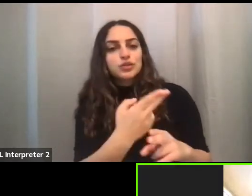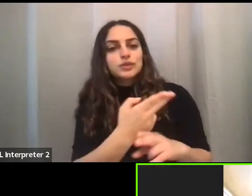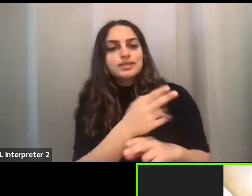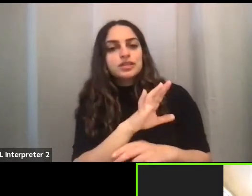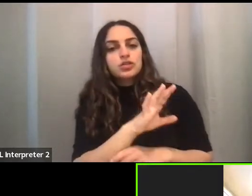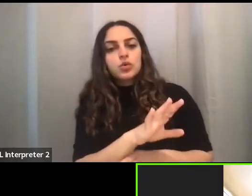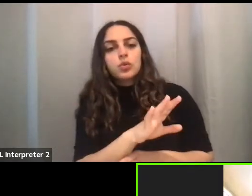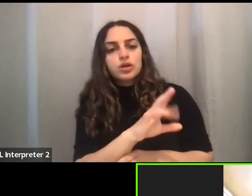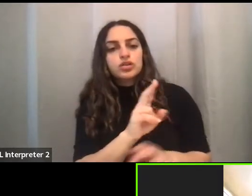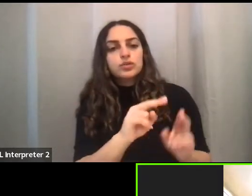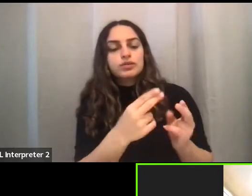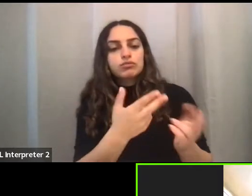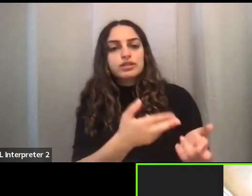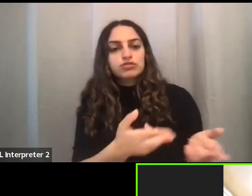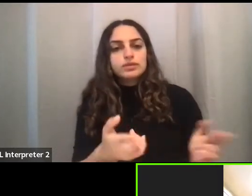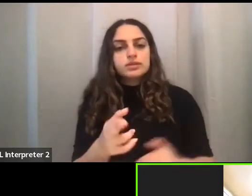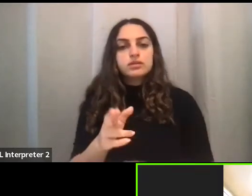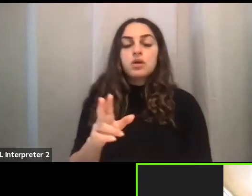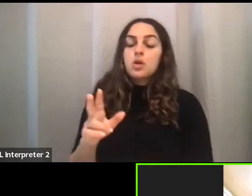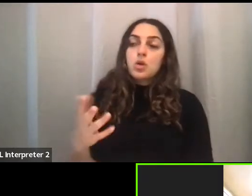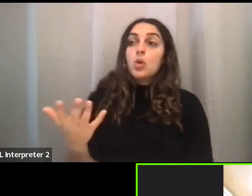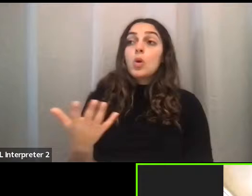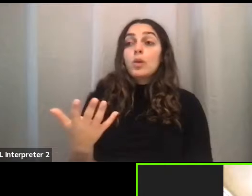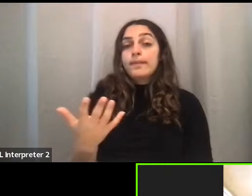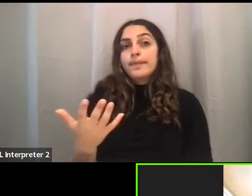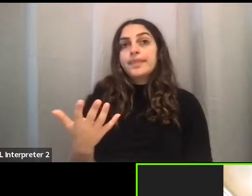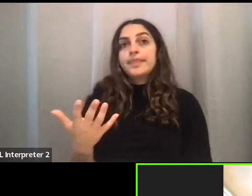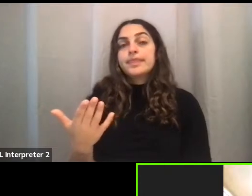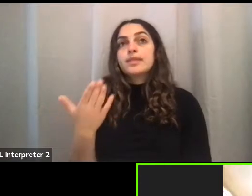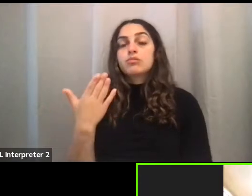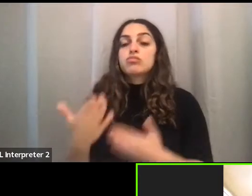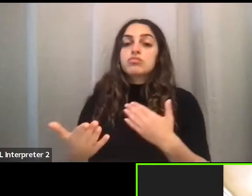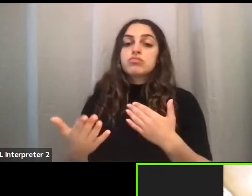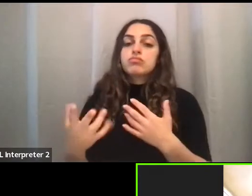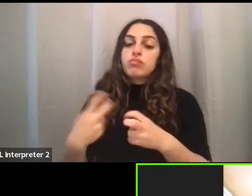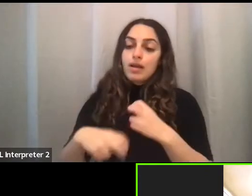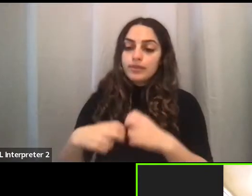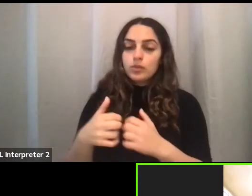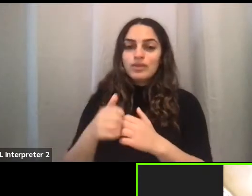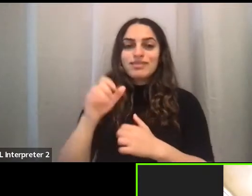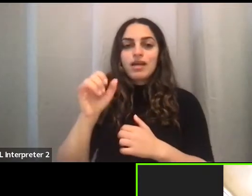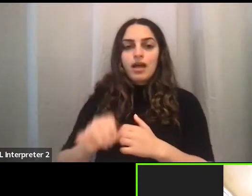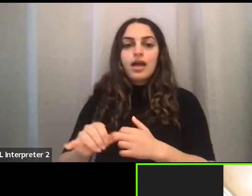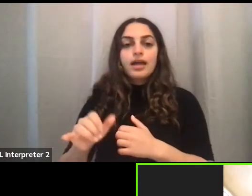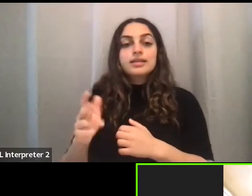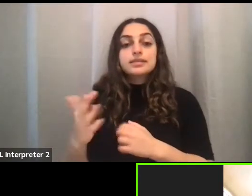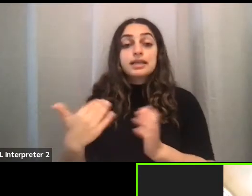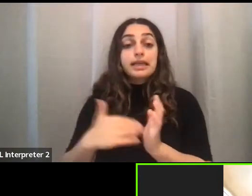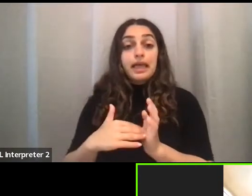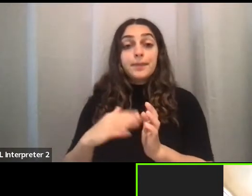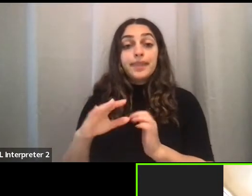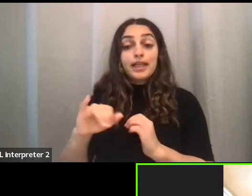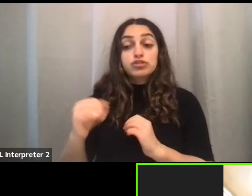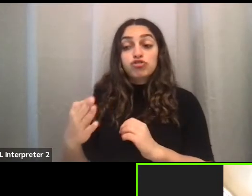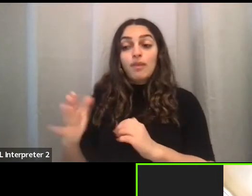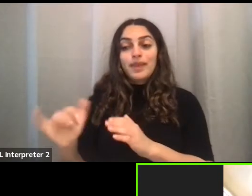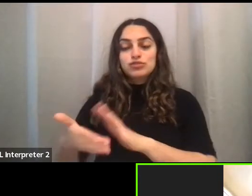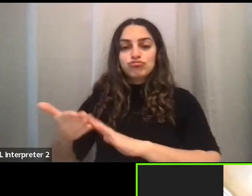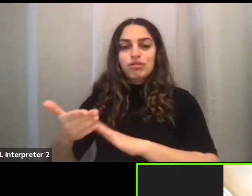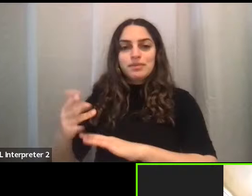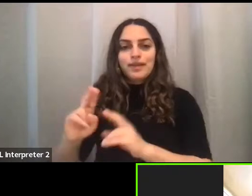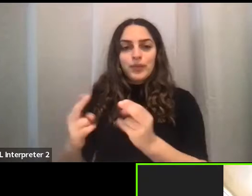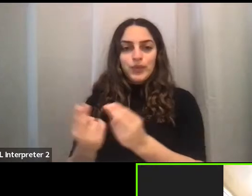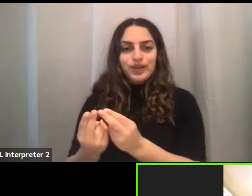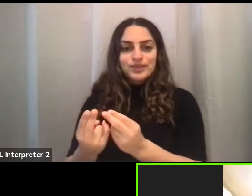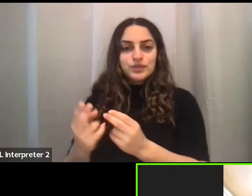well the problem with doing that is the minute you go once again the job is run by the union so